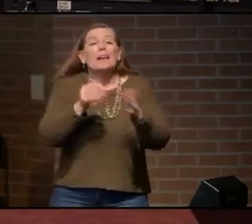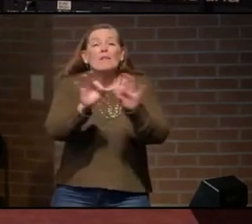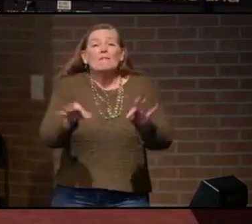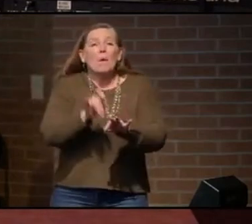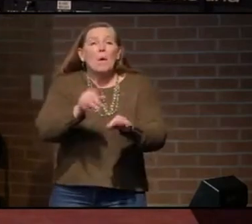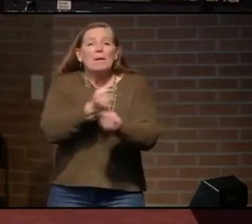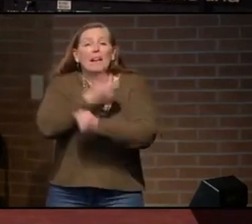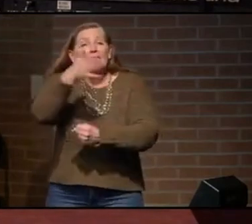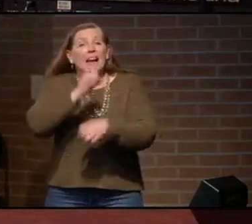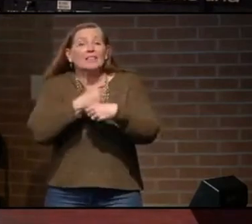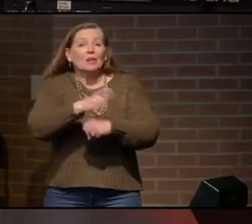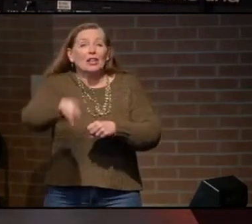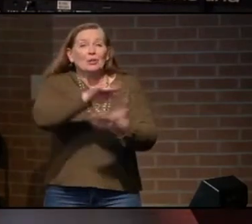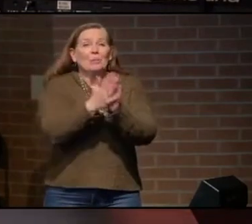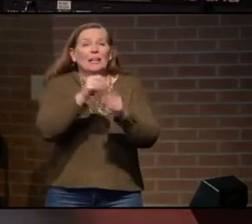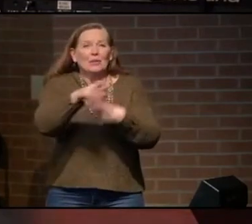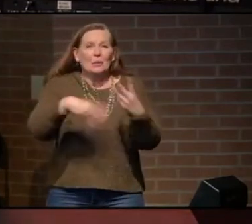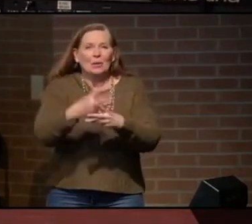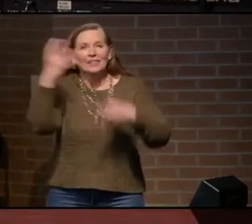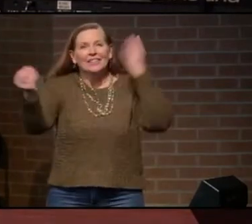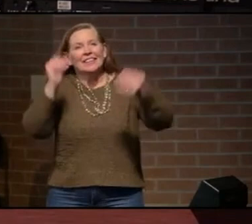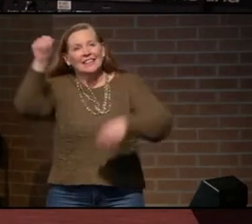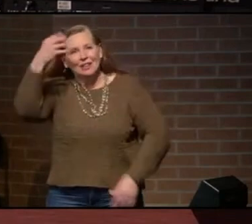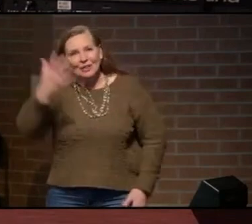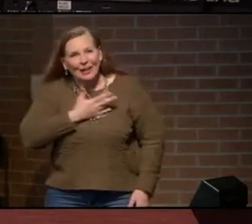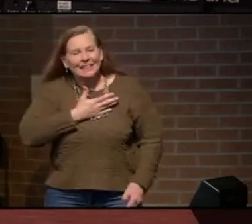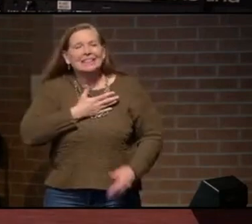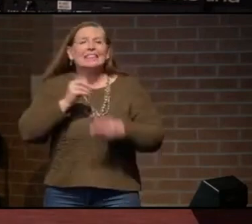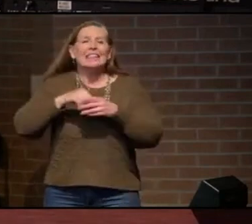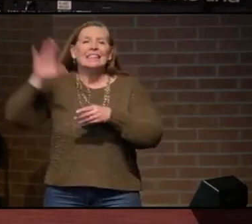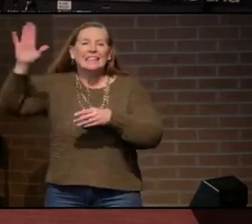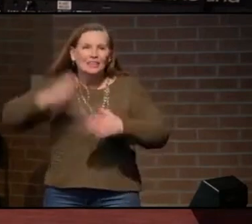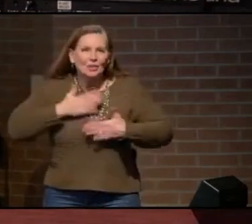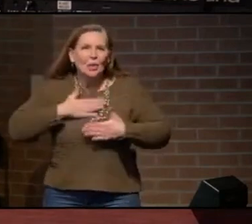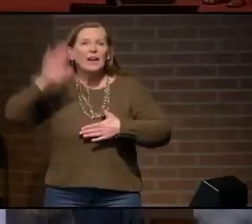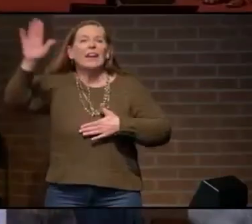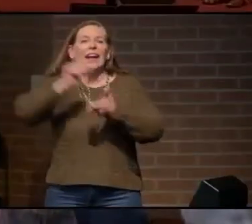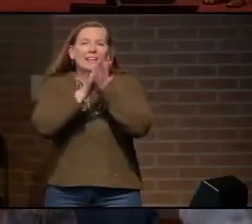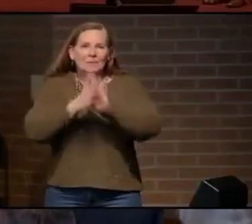in the world. Go in His grace, in His joy, and in His peace. Amen.